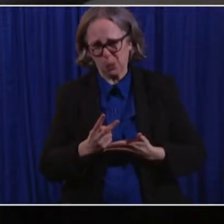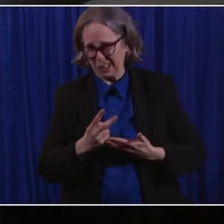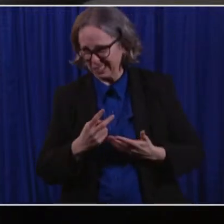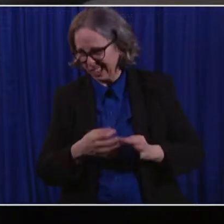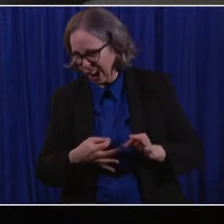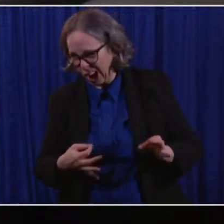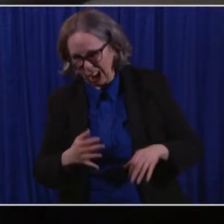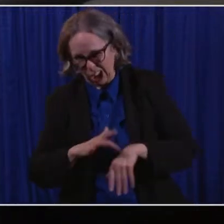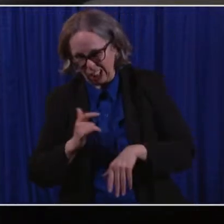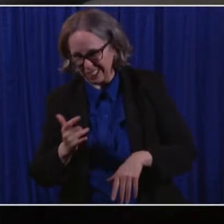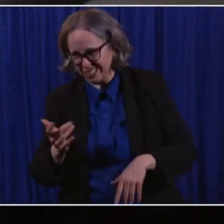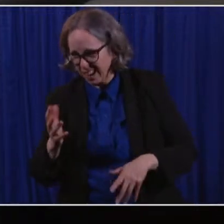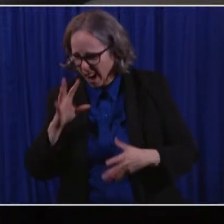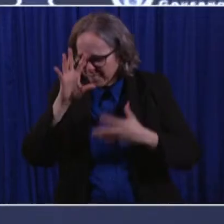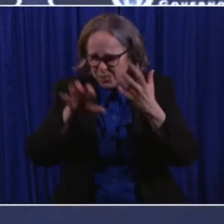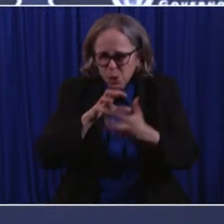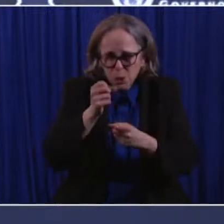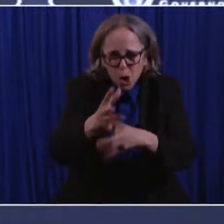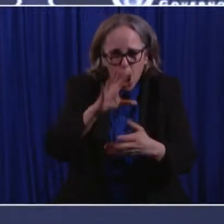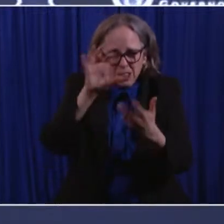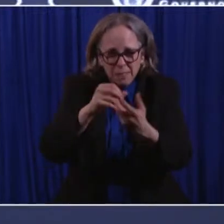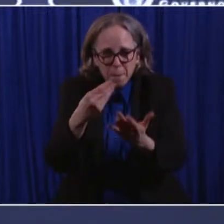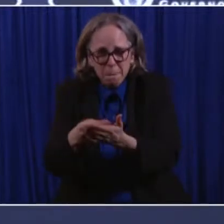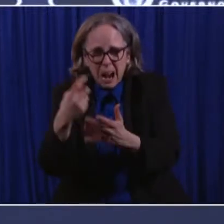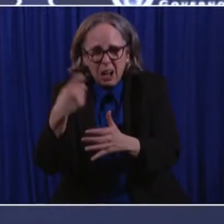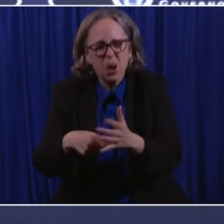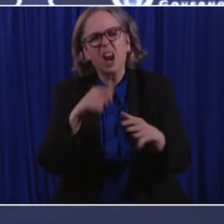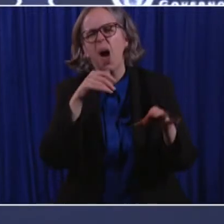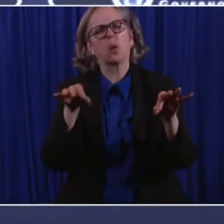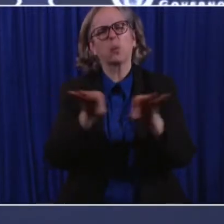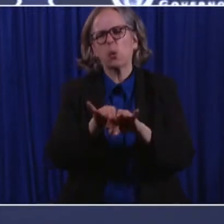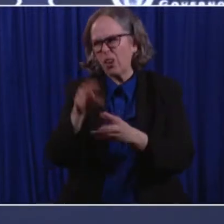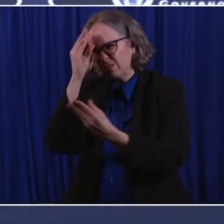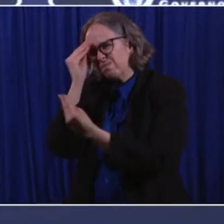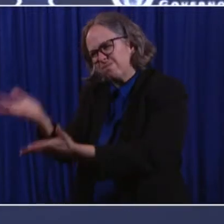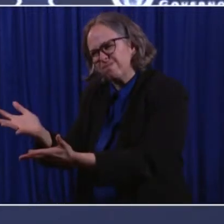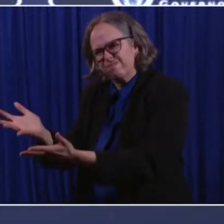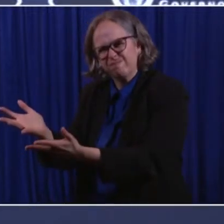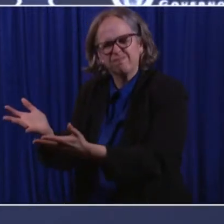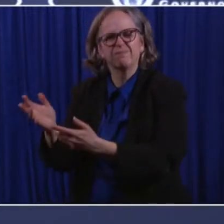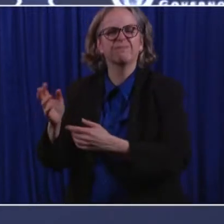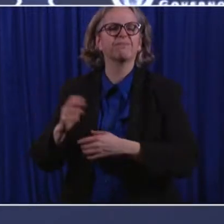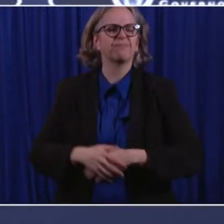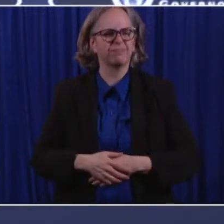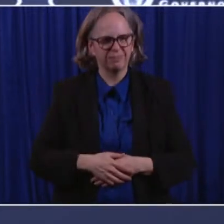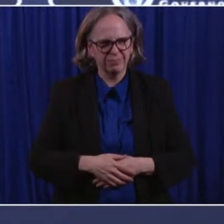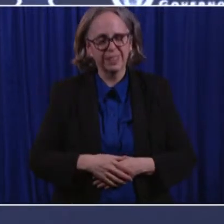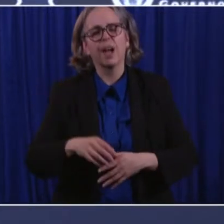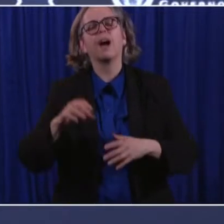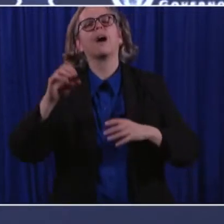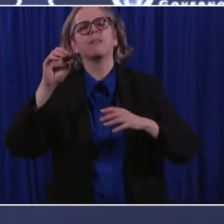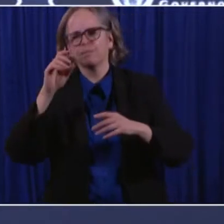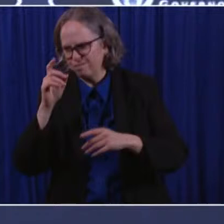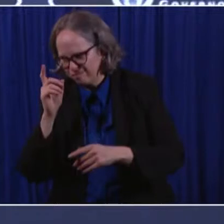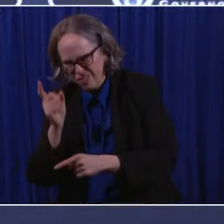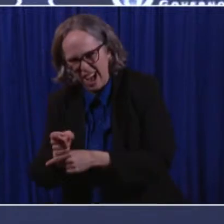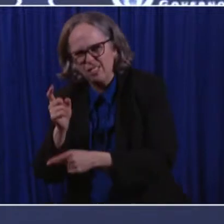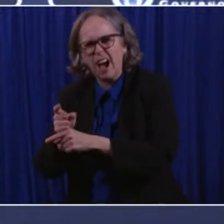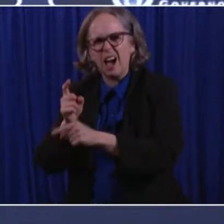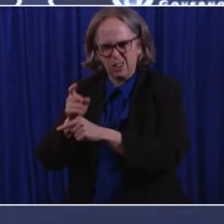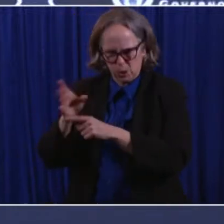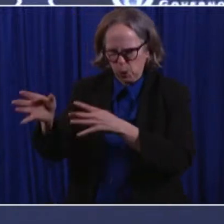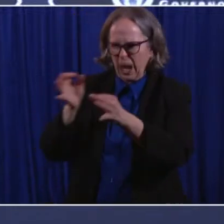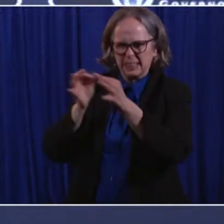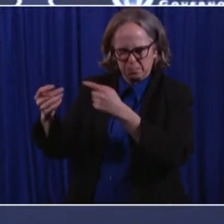and I appreciate your decision today. And I agreed with you after you explained it to me. And this does give